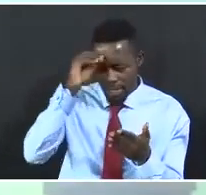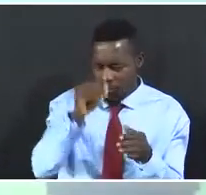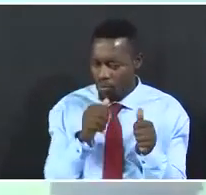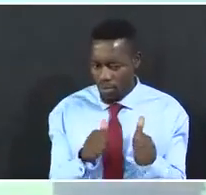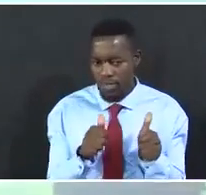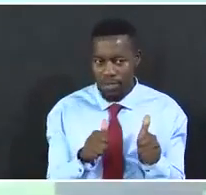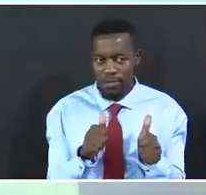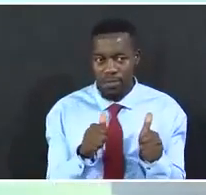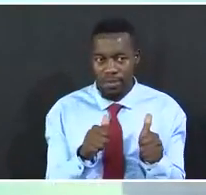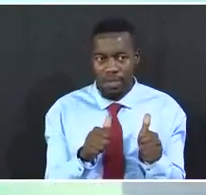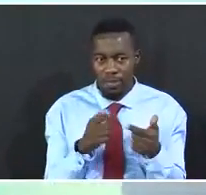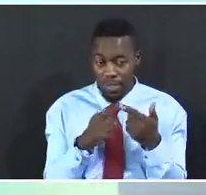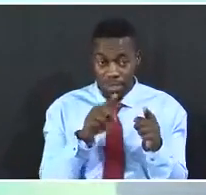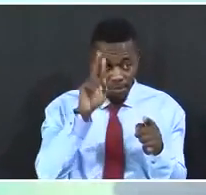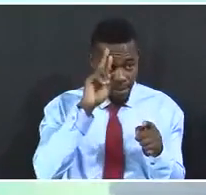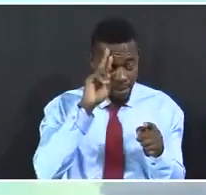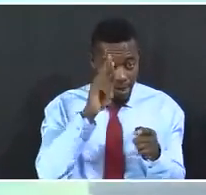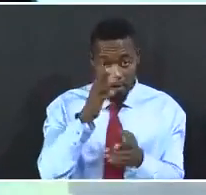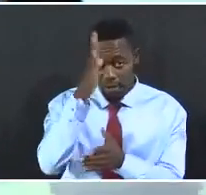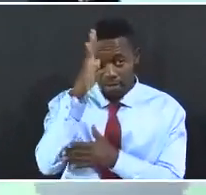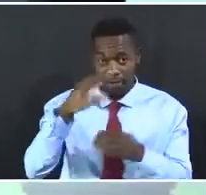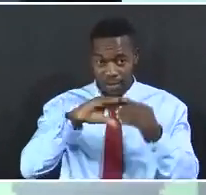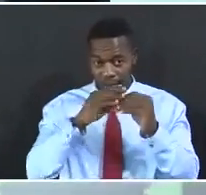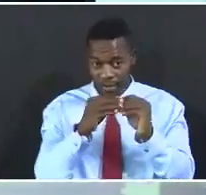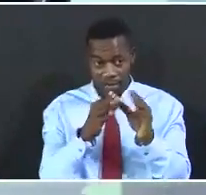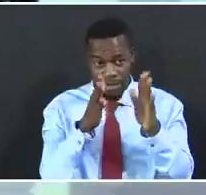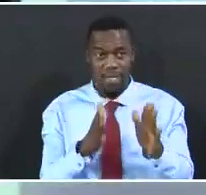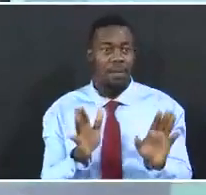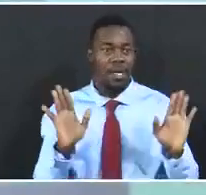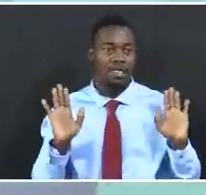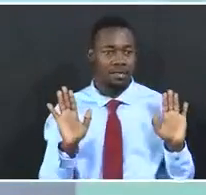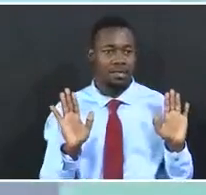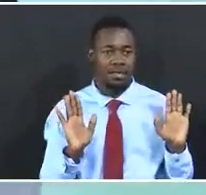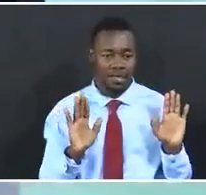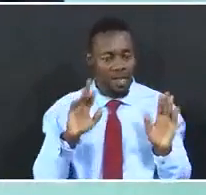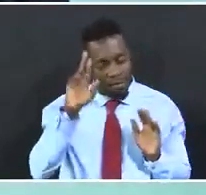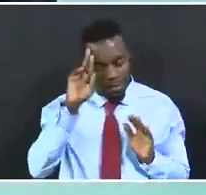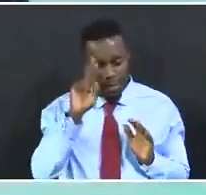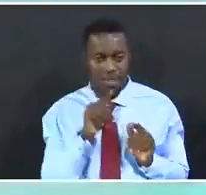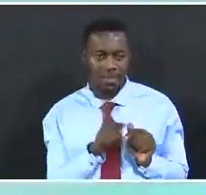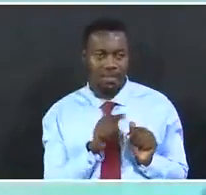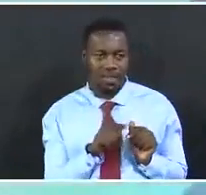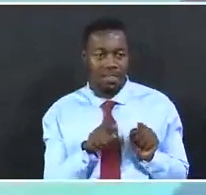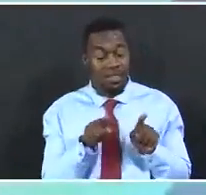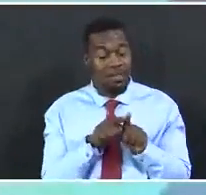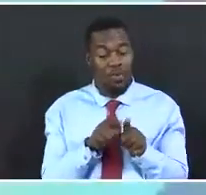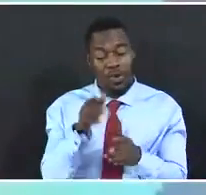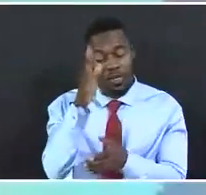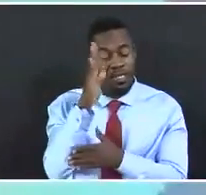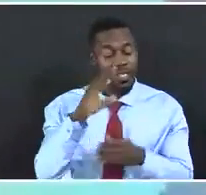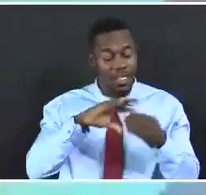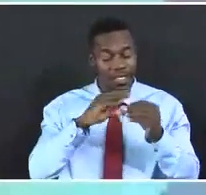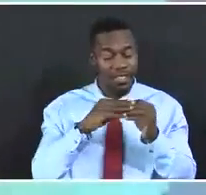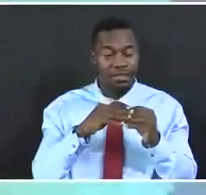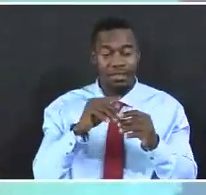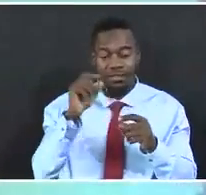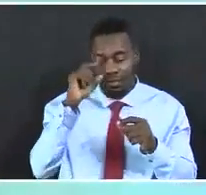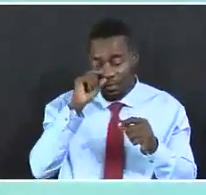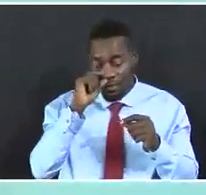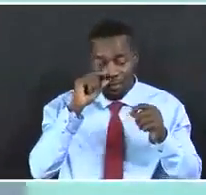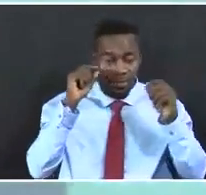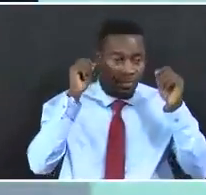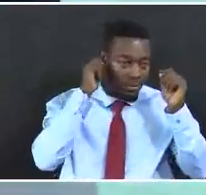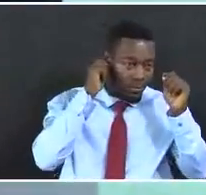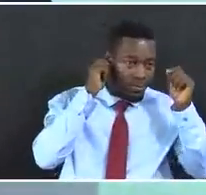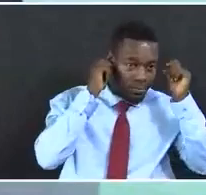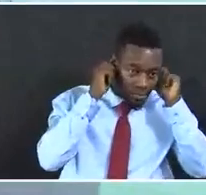just remember God is the creator. Remember about those hands. Remember about those legs. Remember about those eyes, those ears, the mouth,